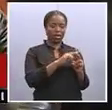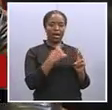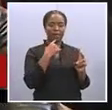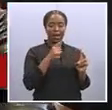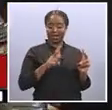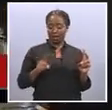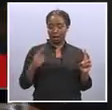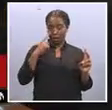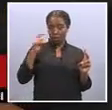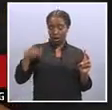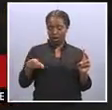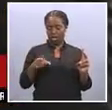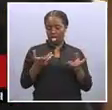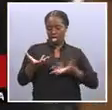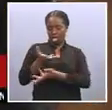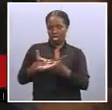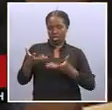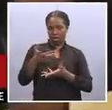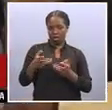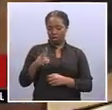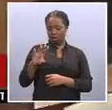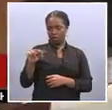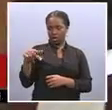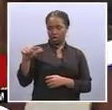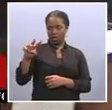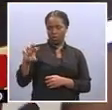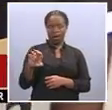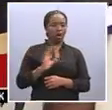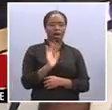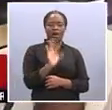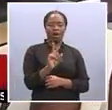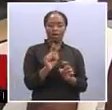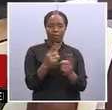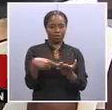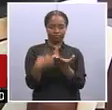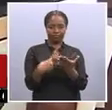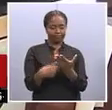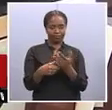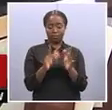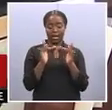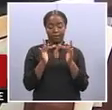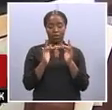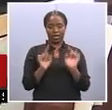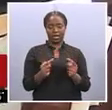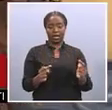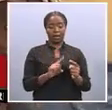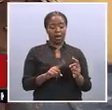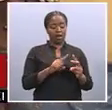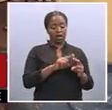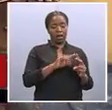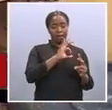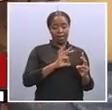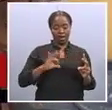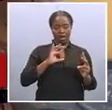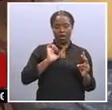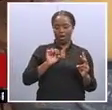the witnesses, including the Speaker of the Council municipality, Bongiwe Mbatha Makhathini. But the mayor can only communicate with